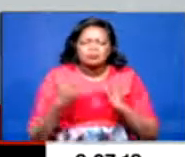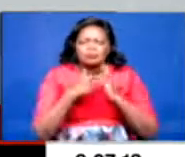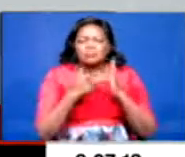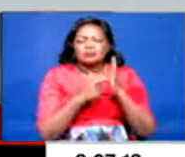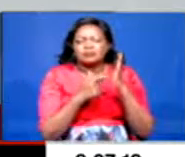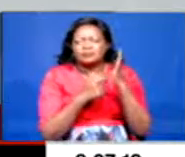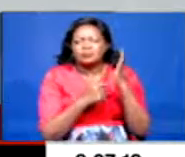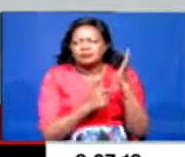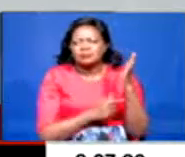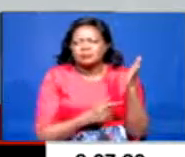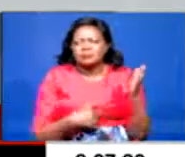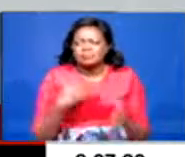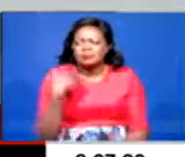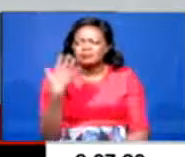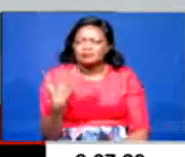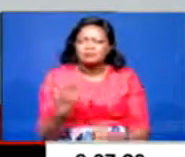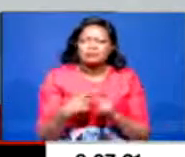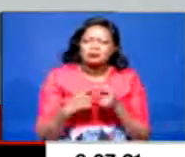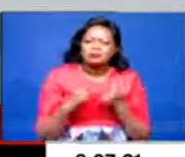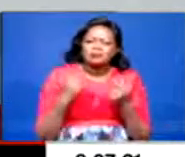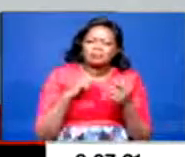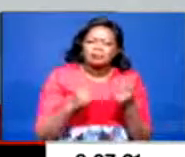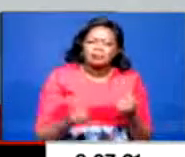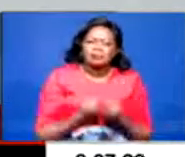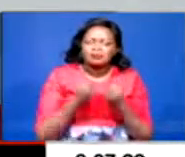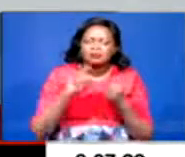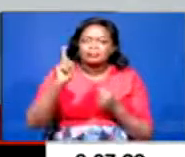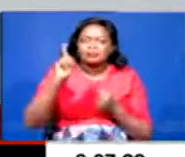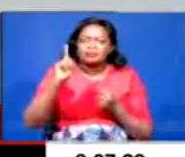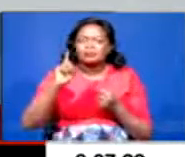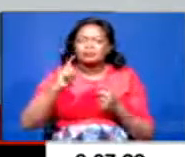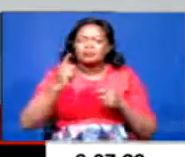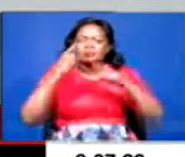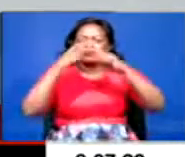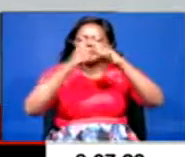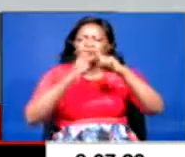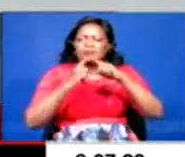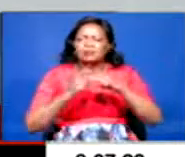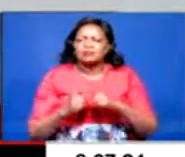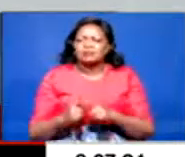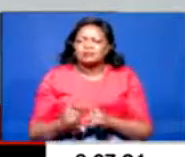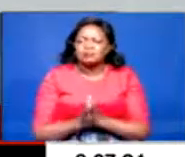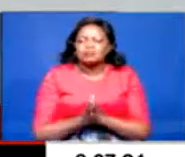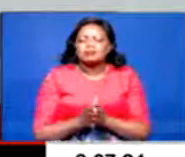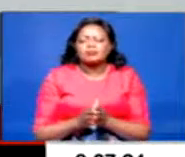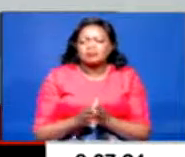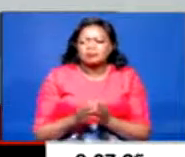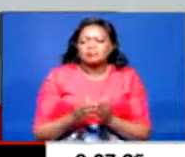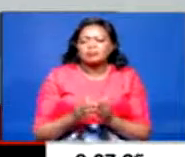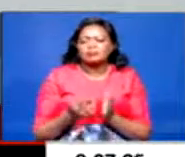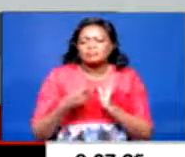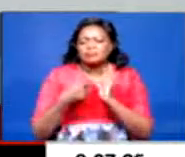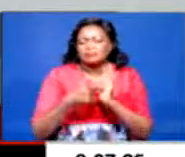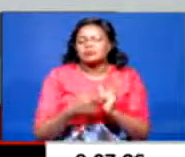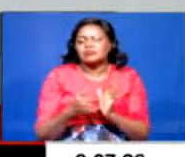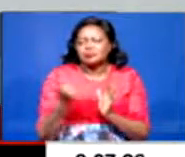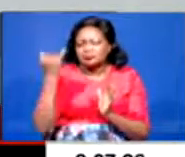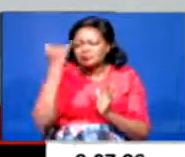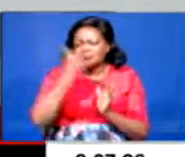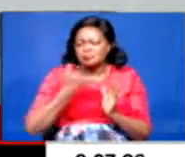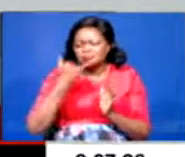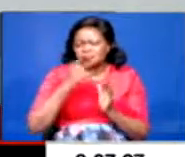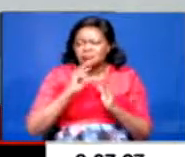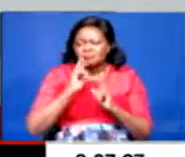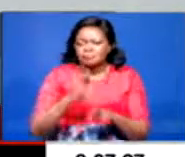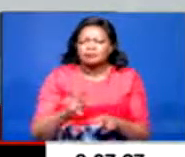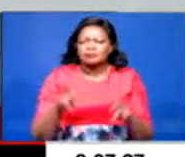Yes. So what arrives in Nairobi is the mathematical tabulation as well as the image of the results. And that, this time around, unlike last